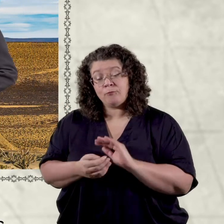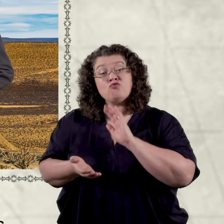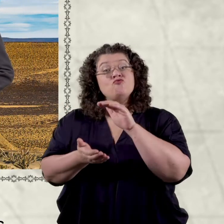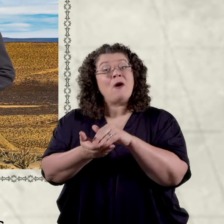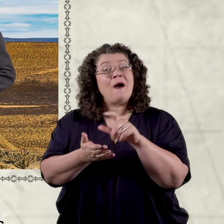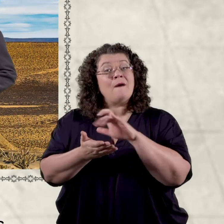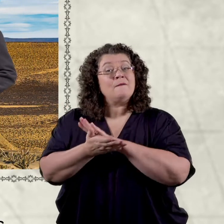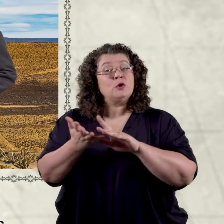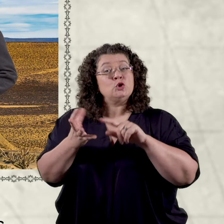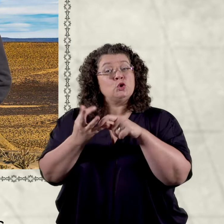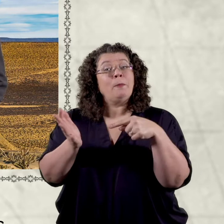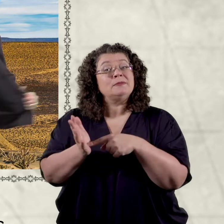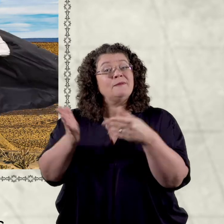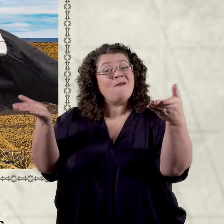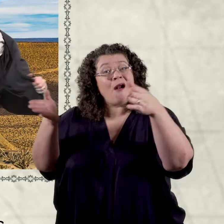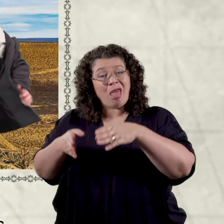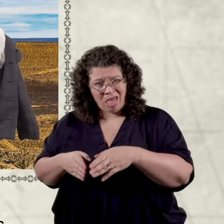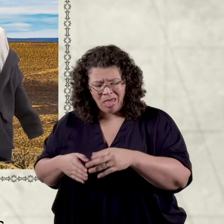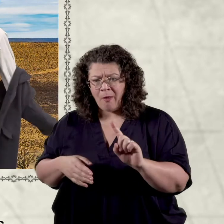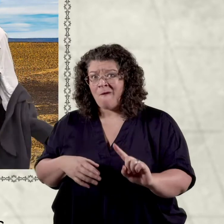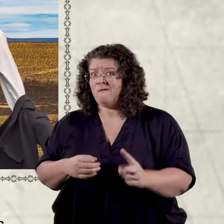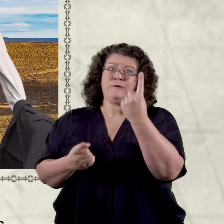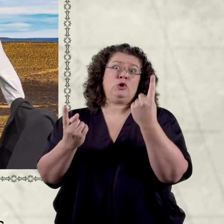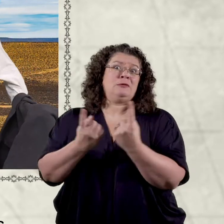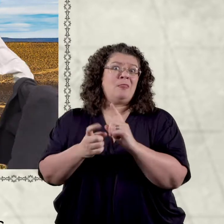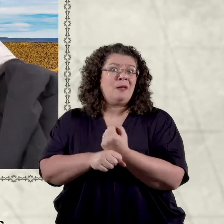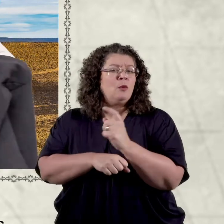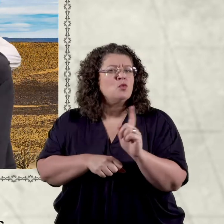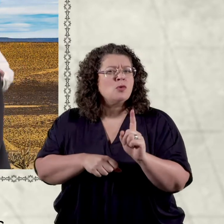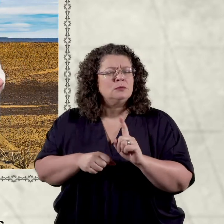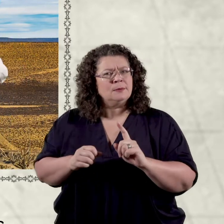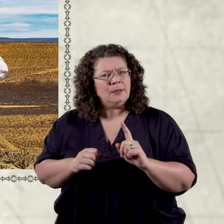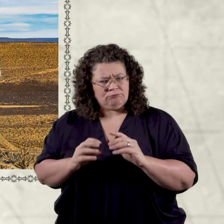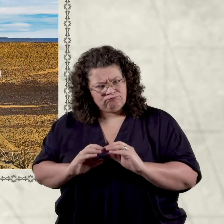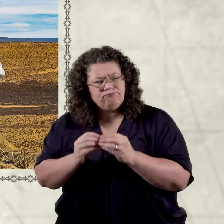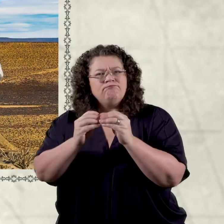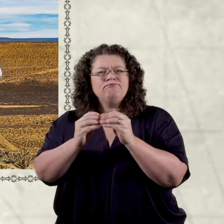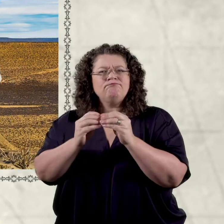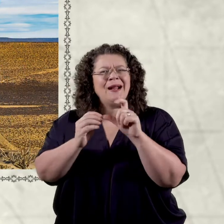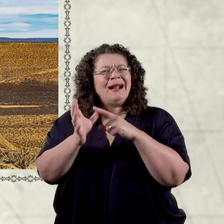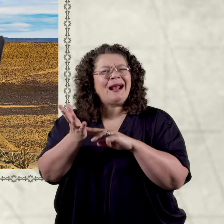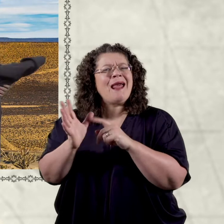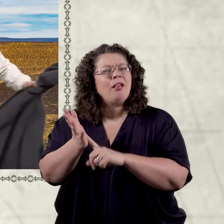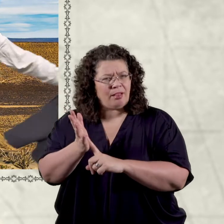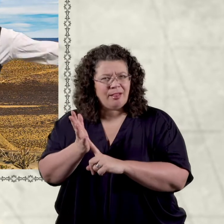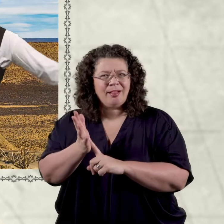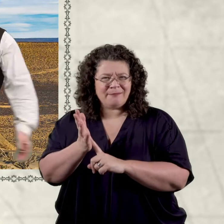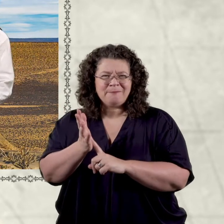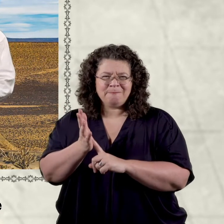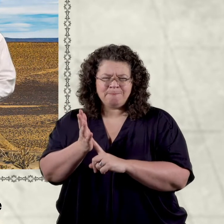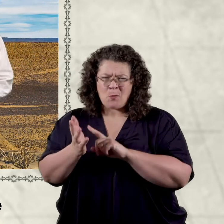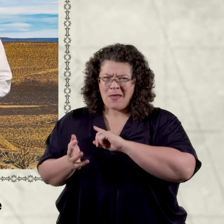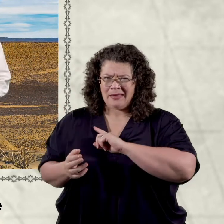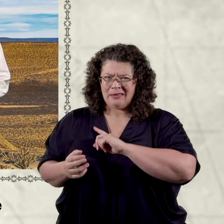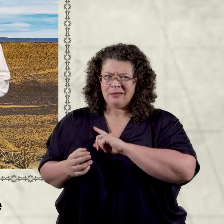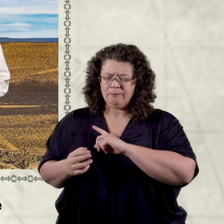Having arrived at the Chubut Valley, the first thing we did was we built canals. Now, the purpose of these canals was to